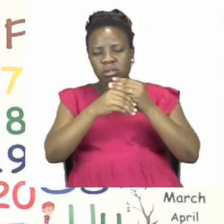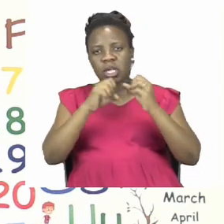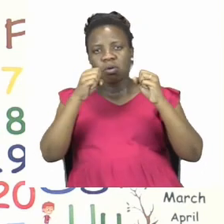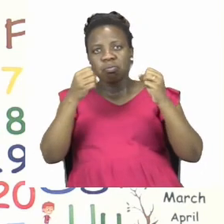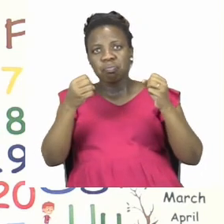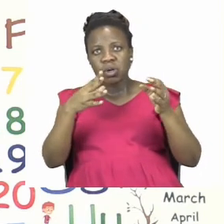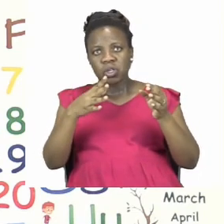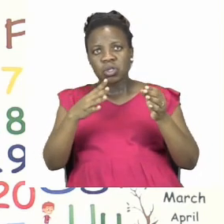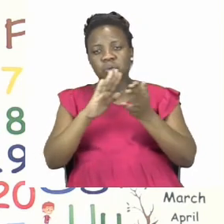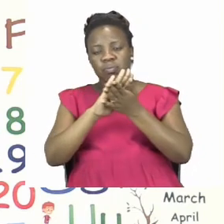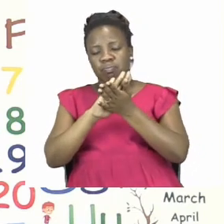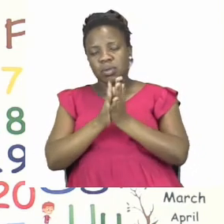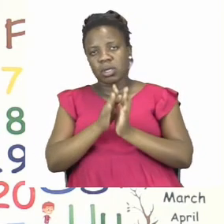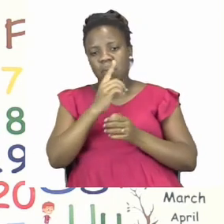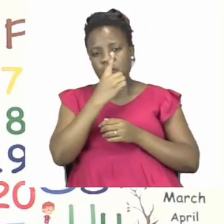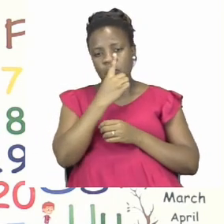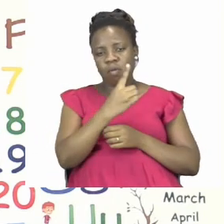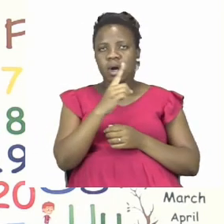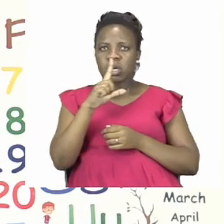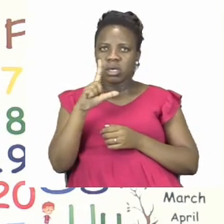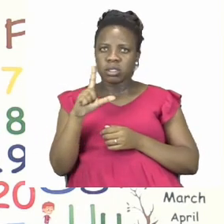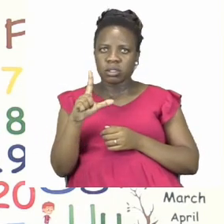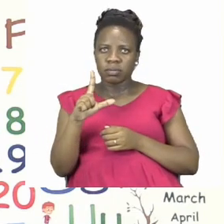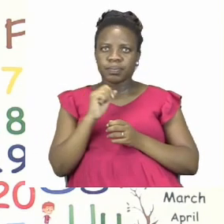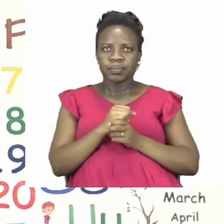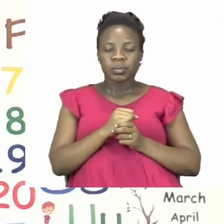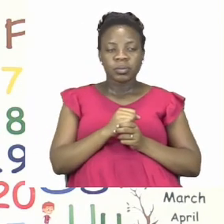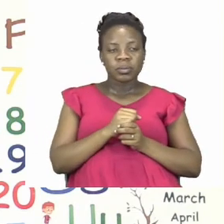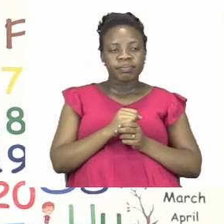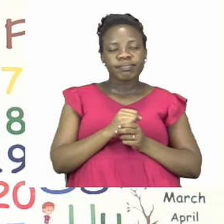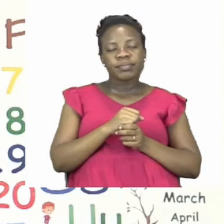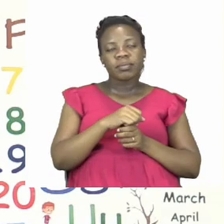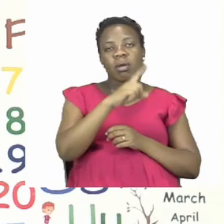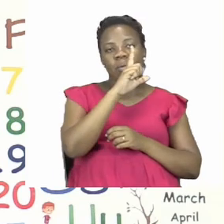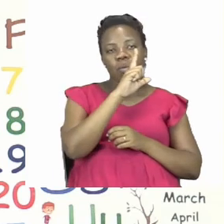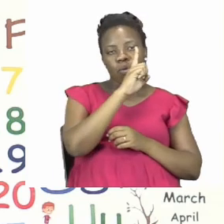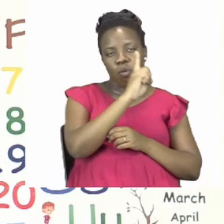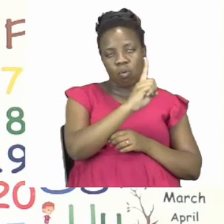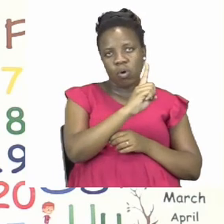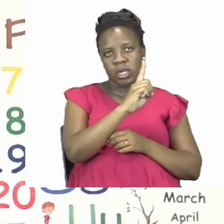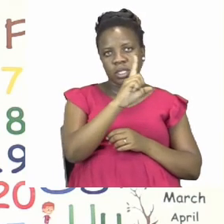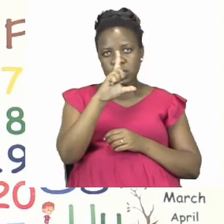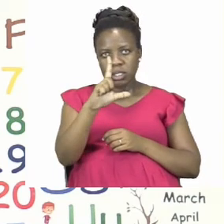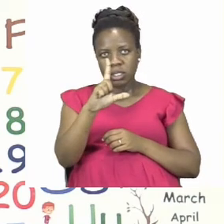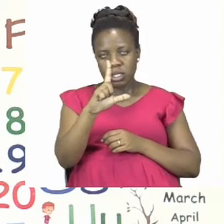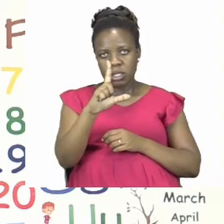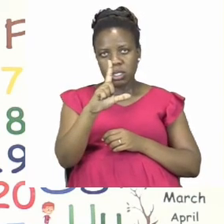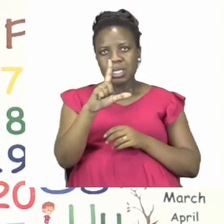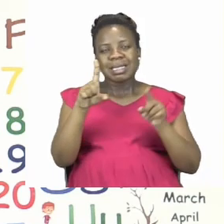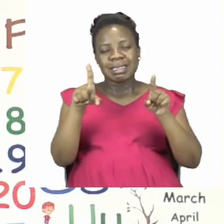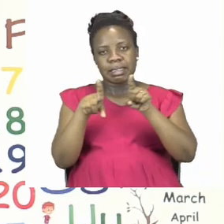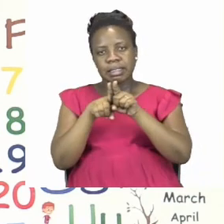already know that 1 liter is equal to 1000 milliliters. So if that is the rule,